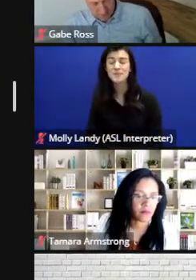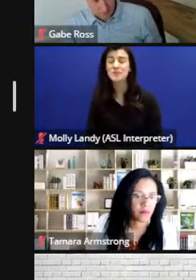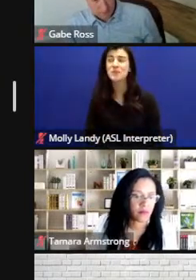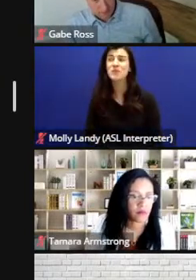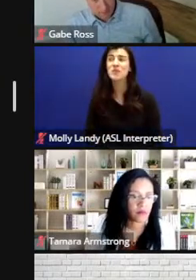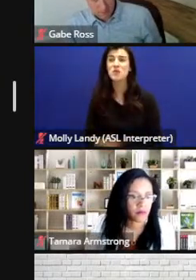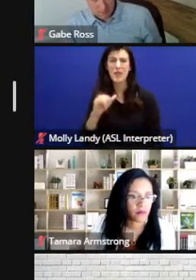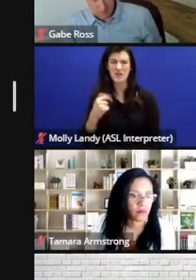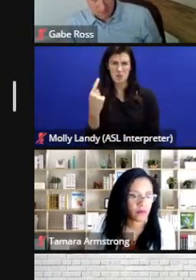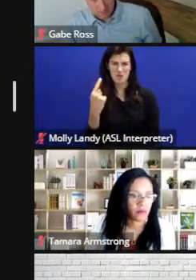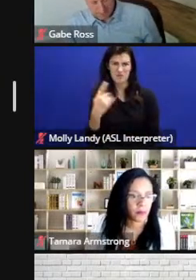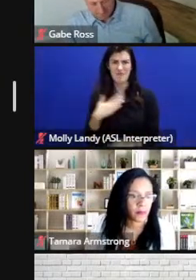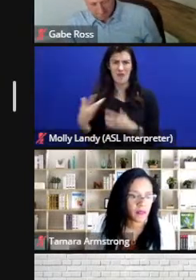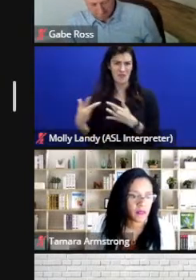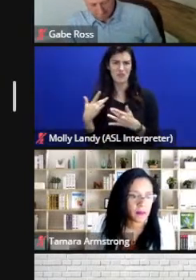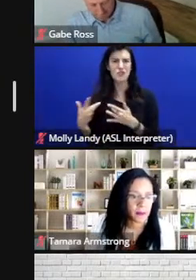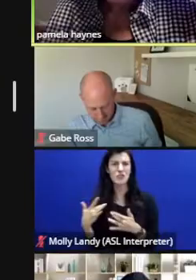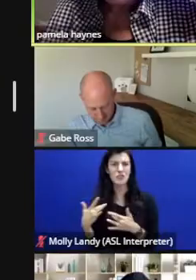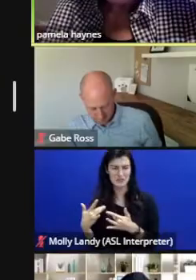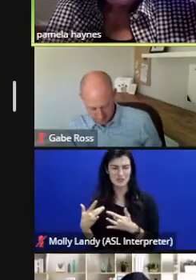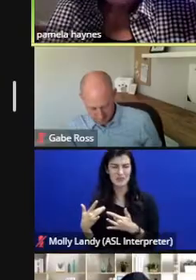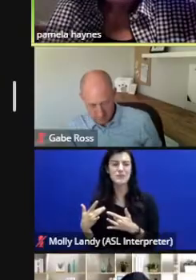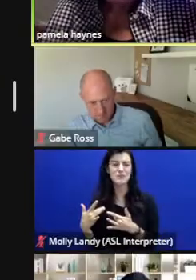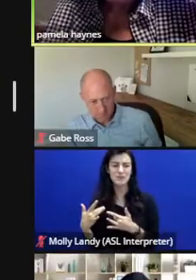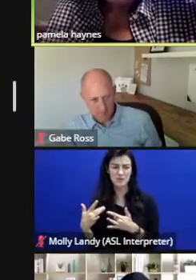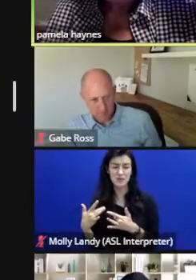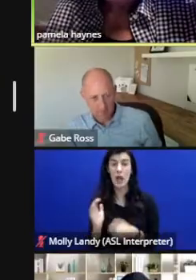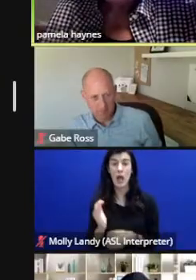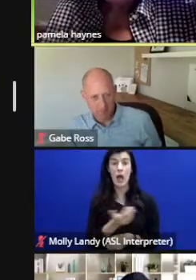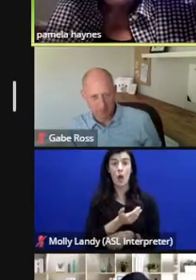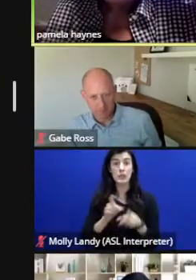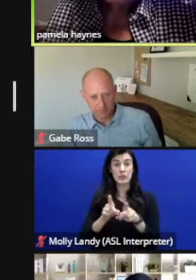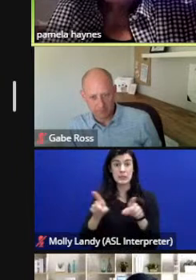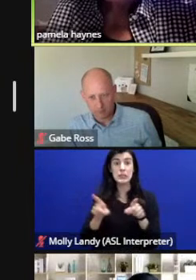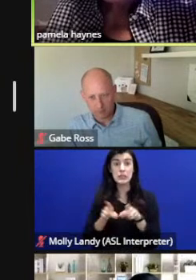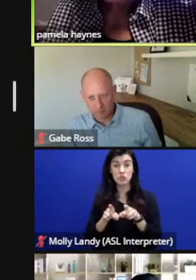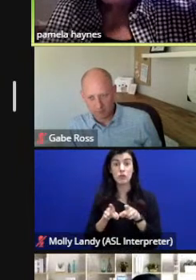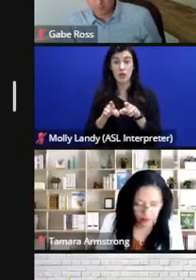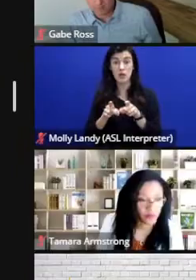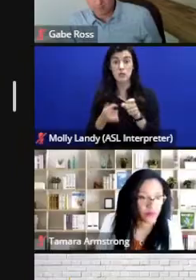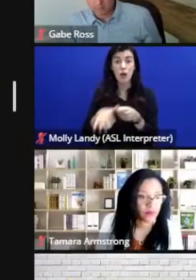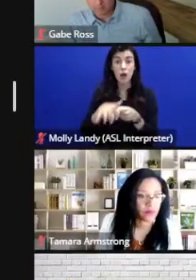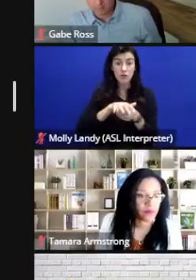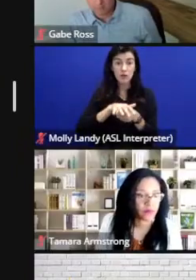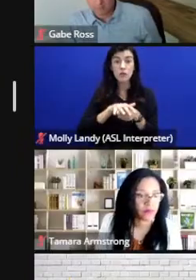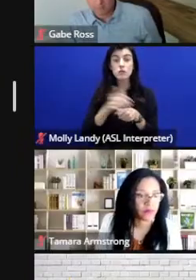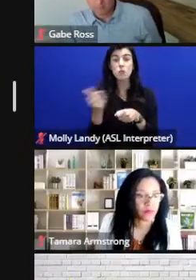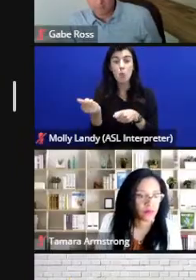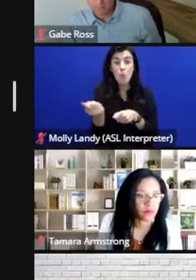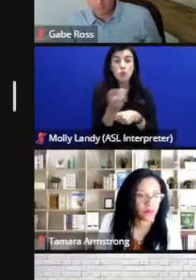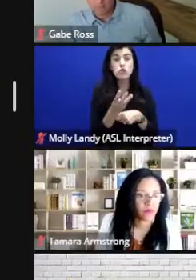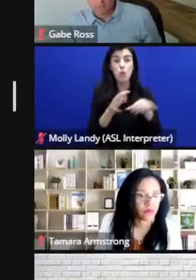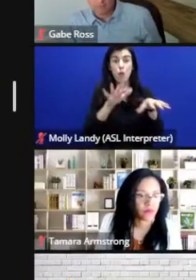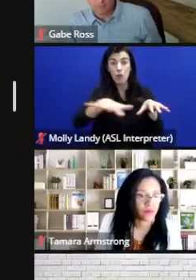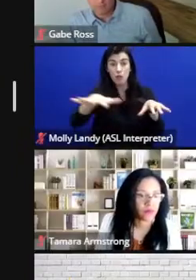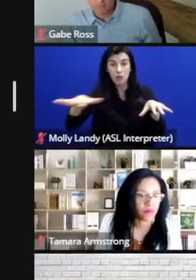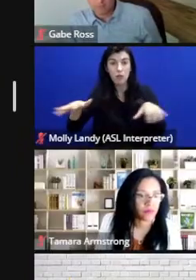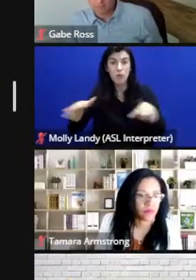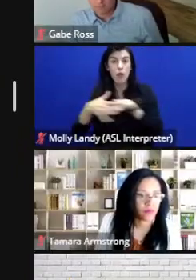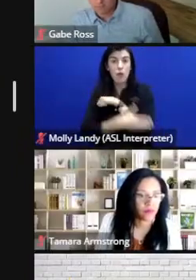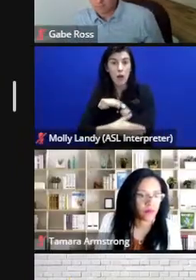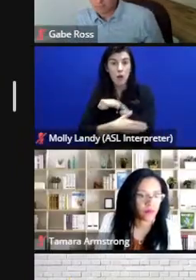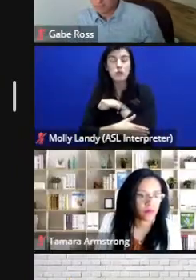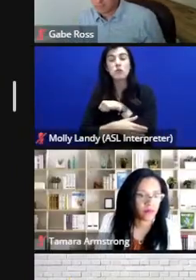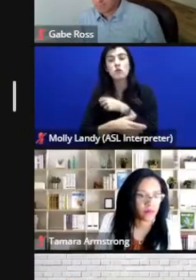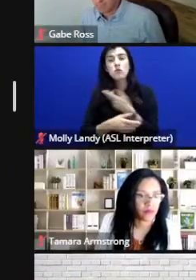that's one of my concerns. And given that our district covers multiple counties, I think it's really important to be